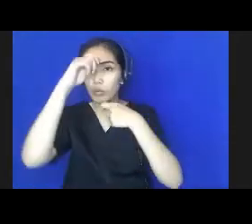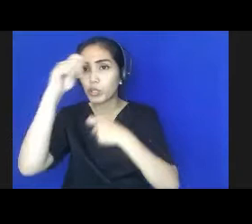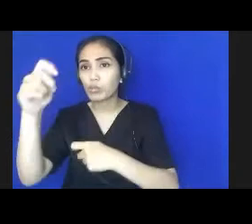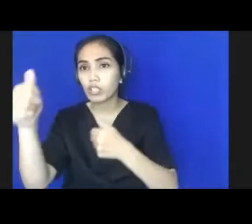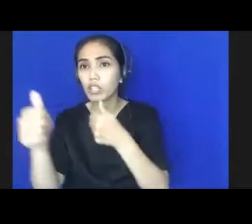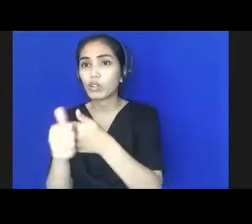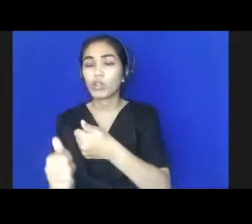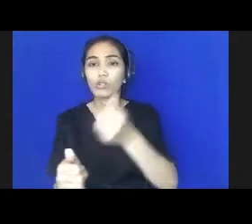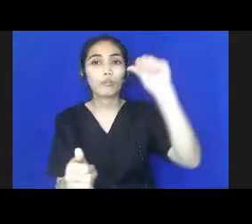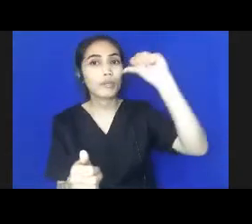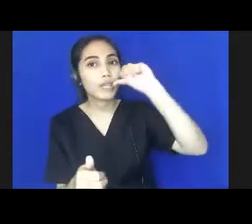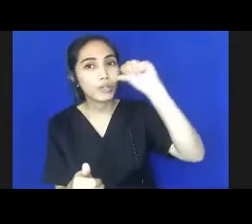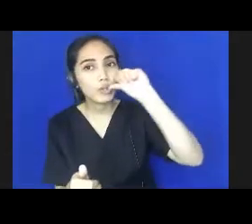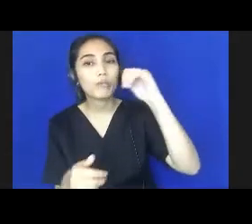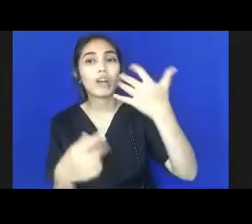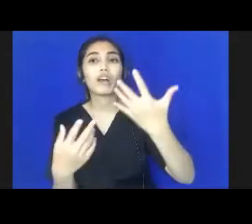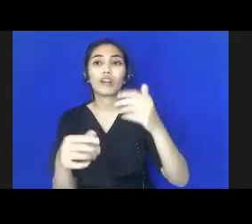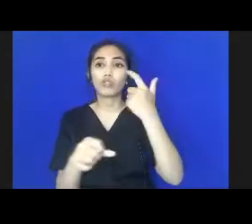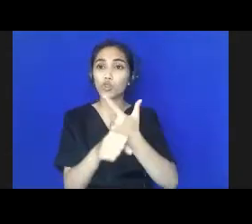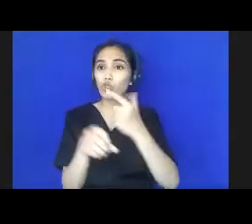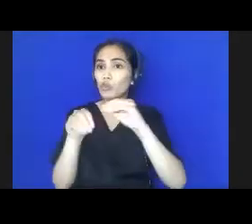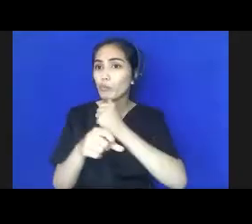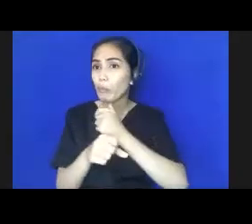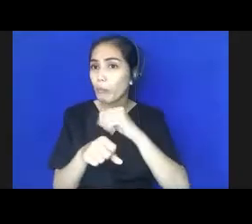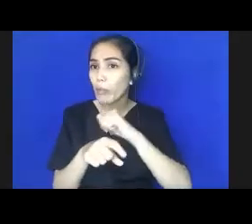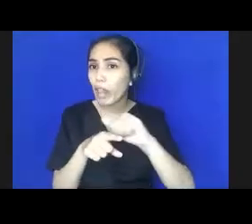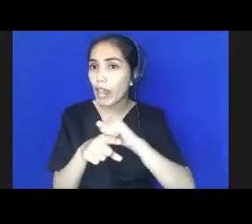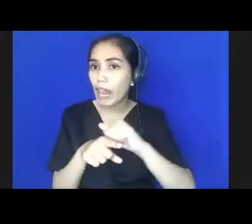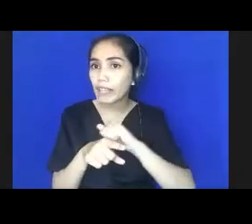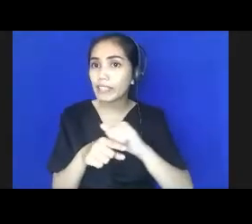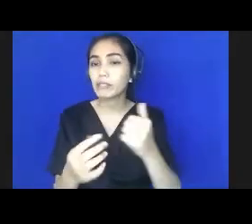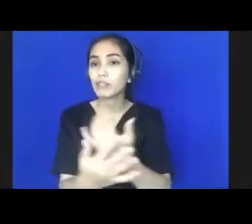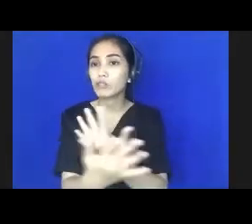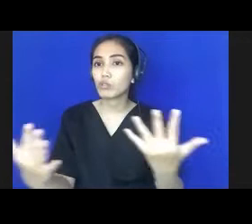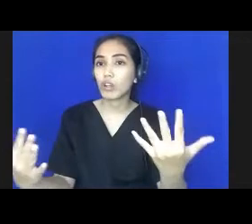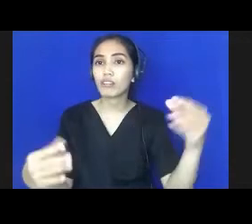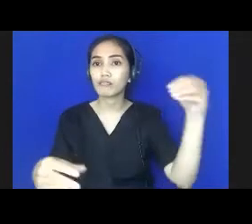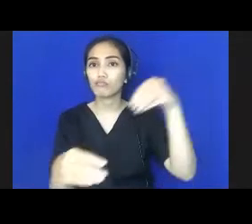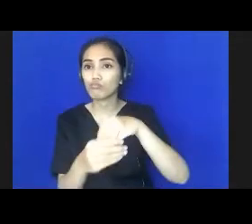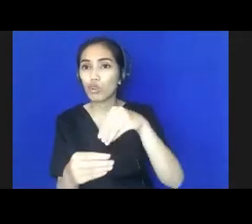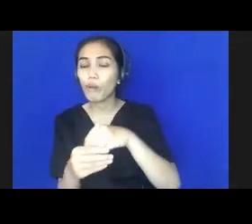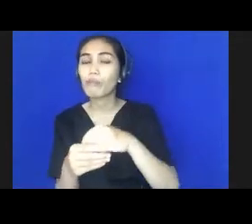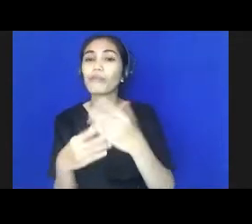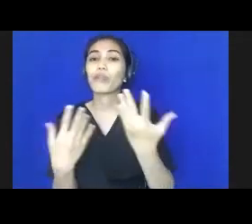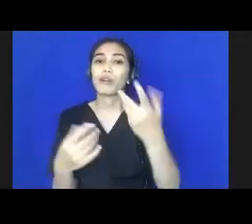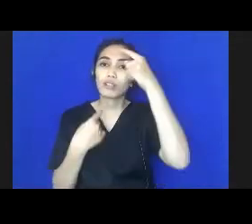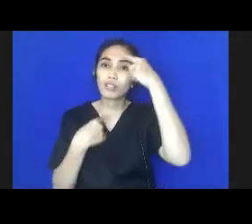teacher named Dwi. And she started off with distributing the tablets without any